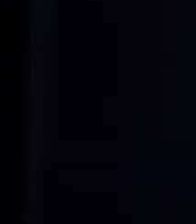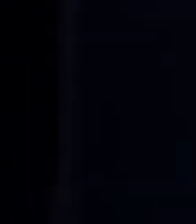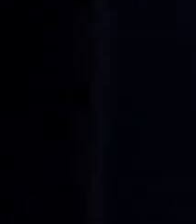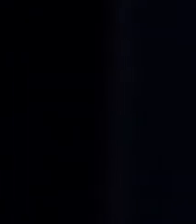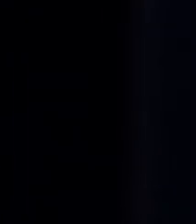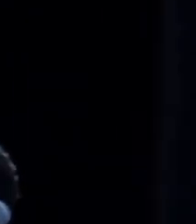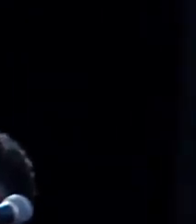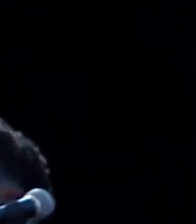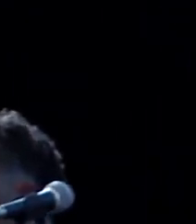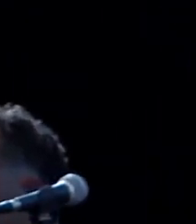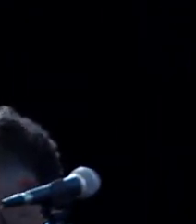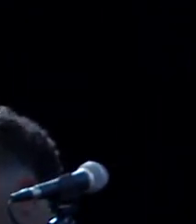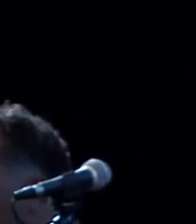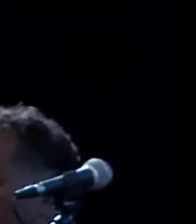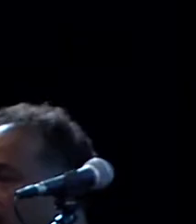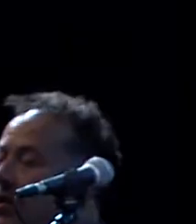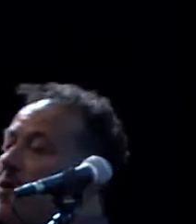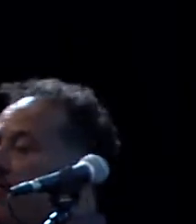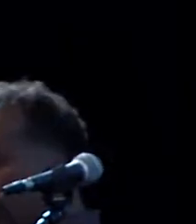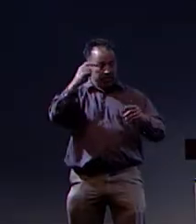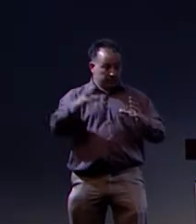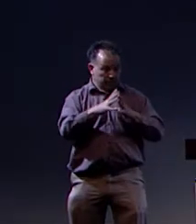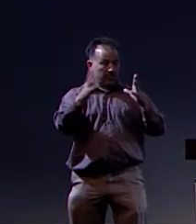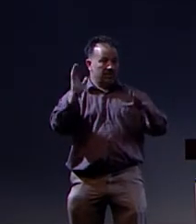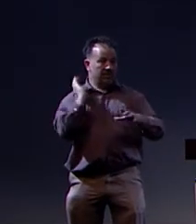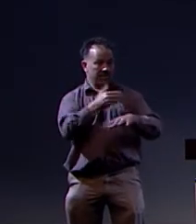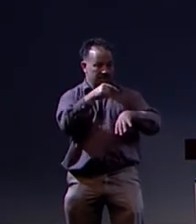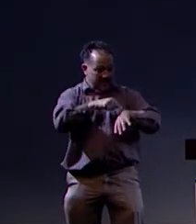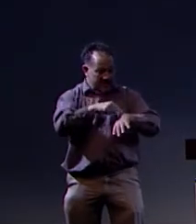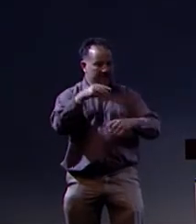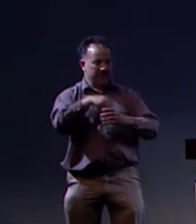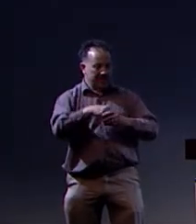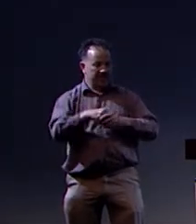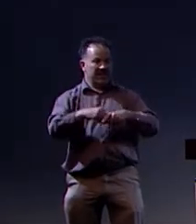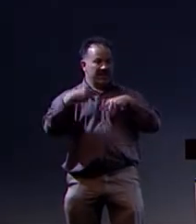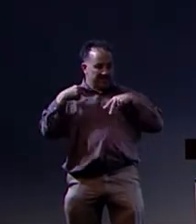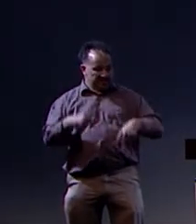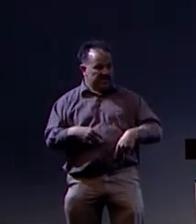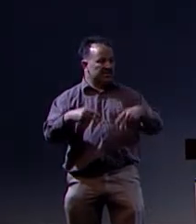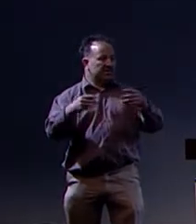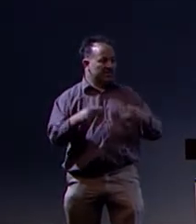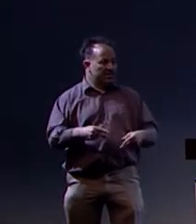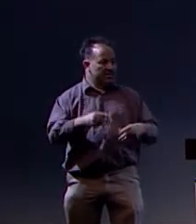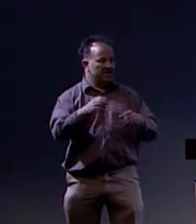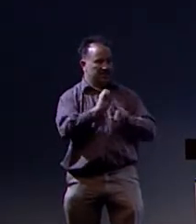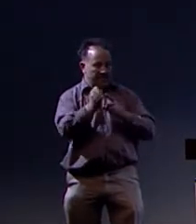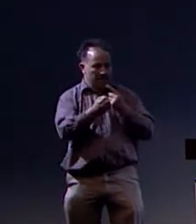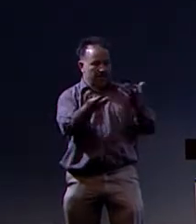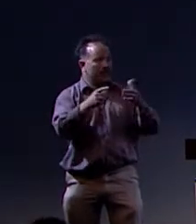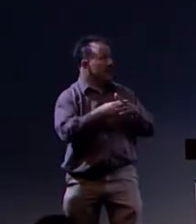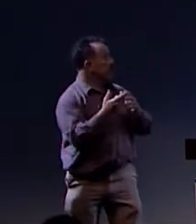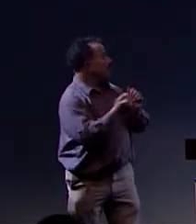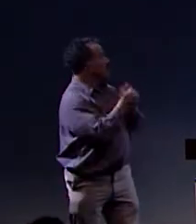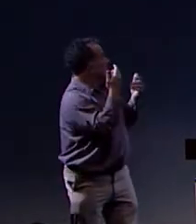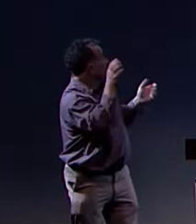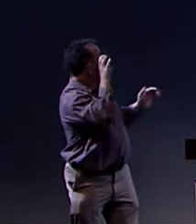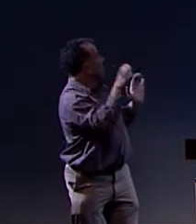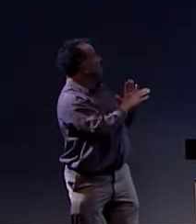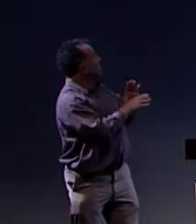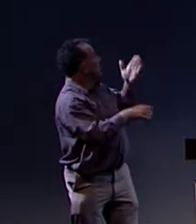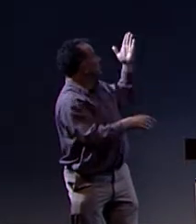spending so much of our time in physical digital environments. And I wanted to start with this image by